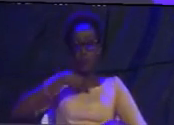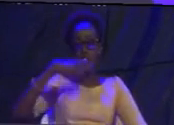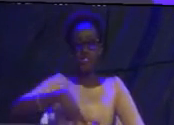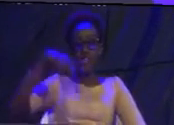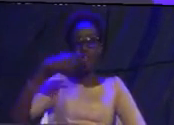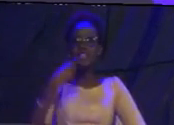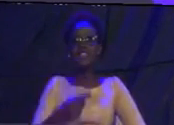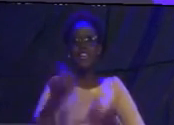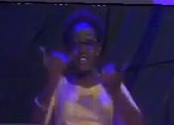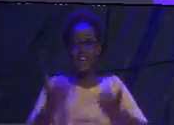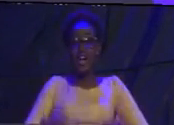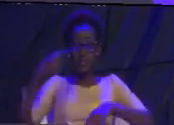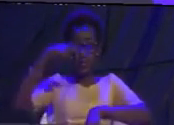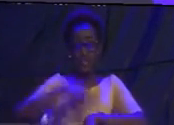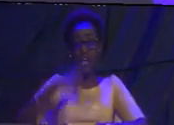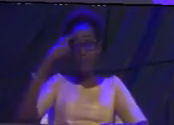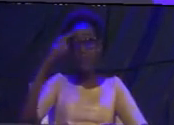country.